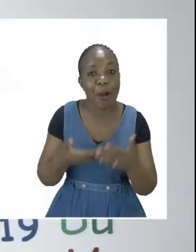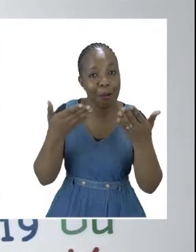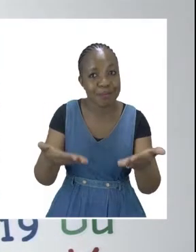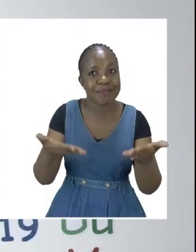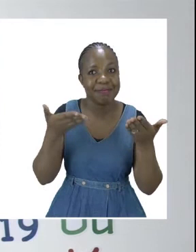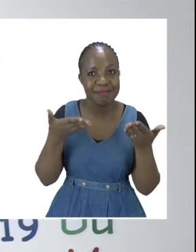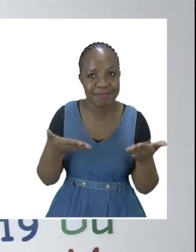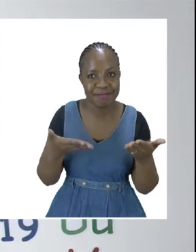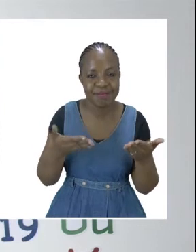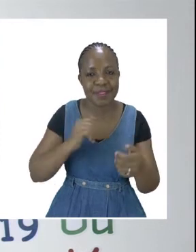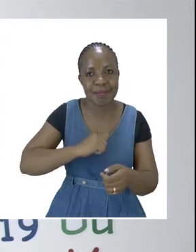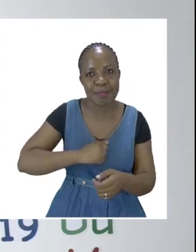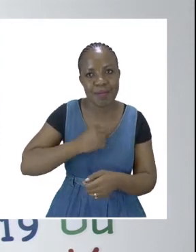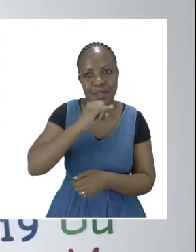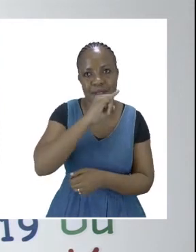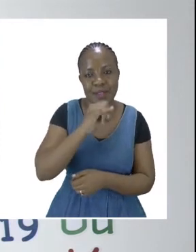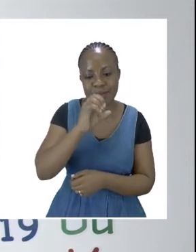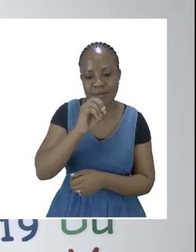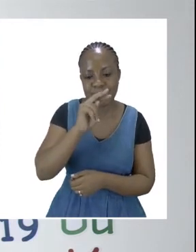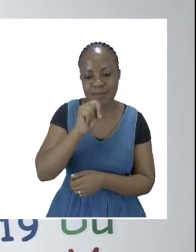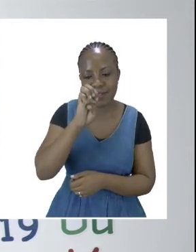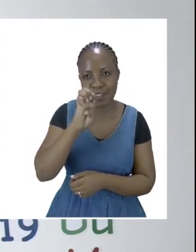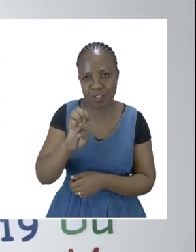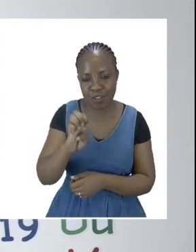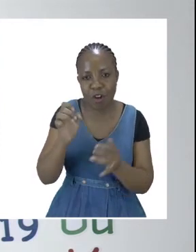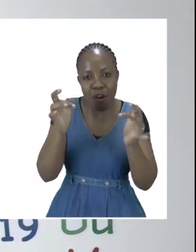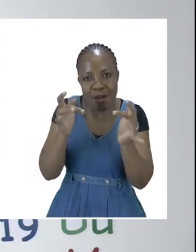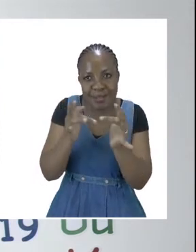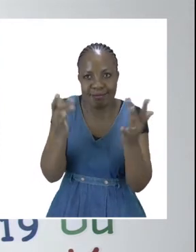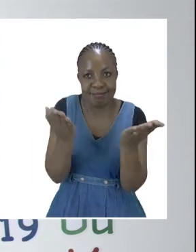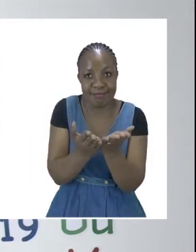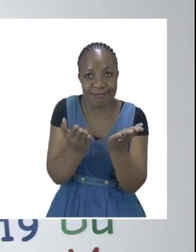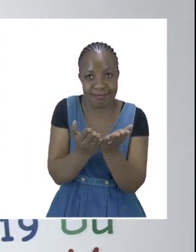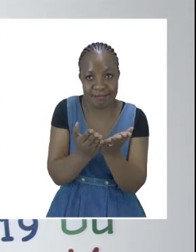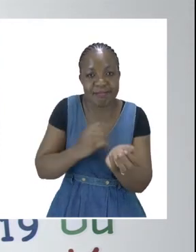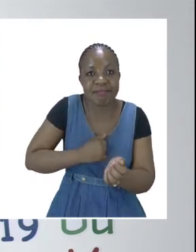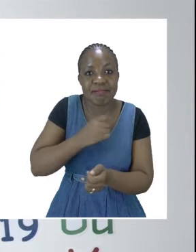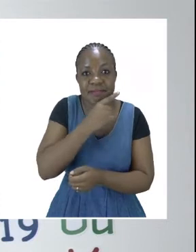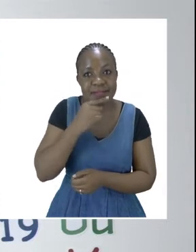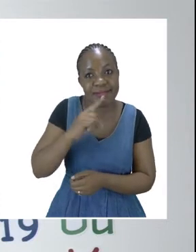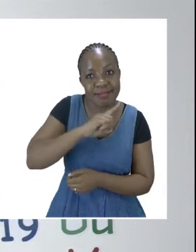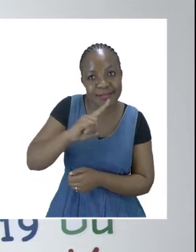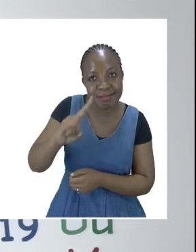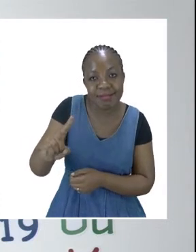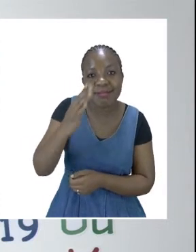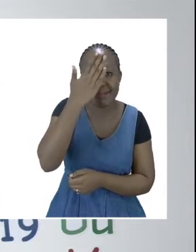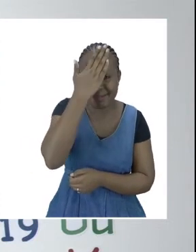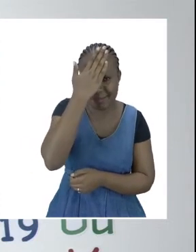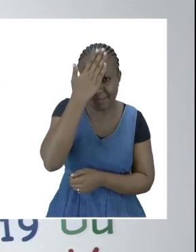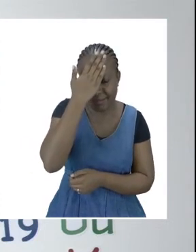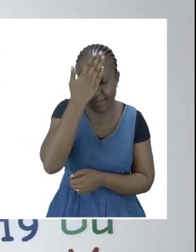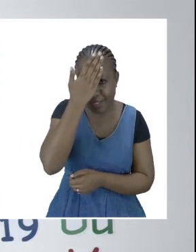Welcome to My Zone Online School. My name is Teacher Mutsa. Get your education